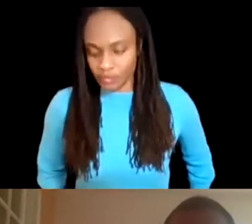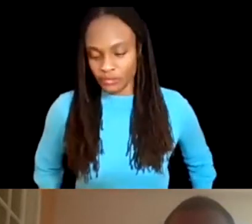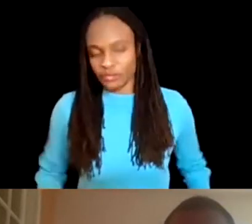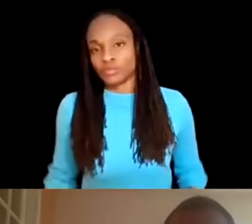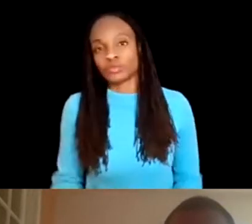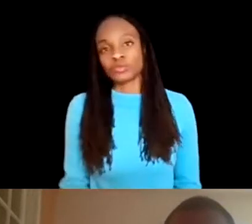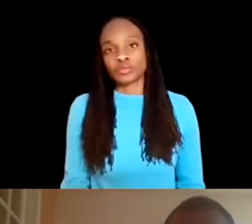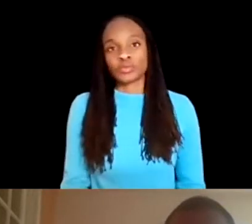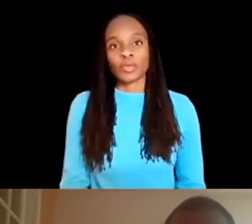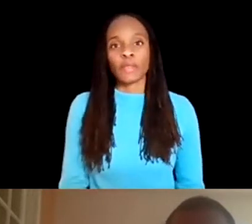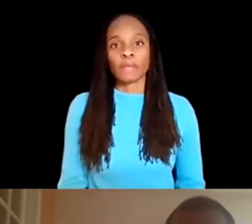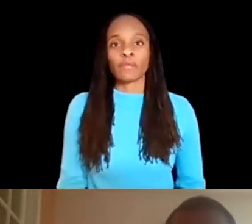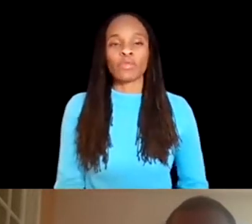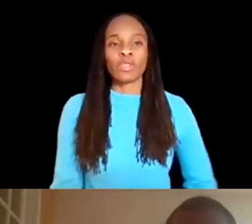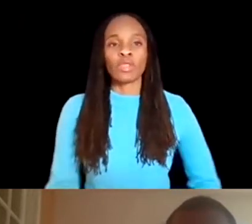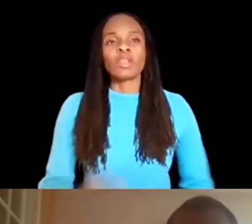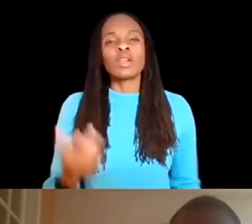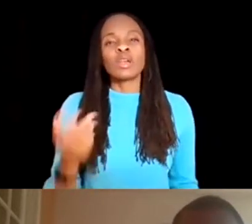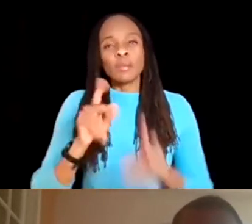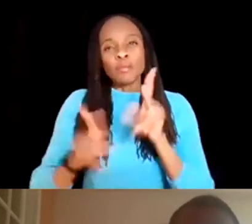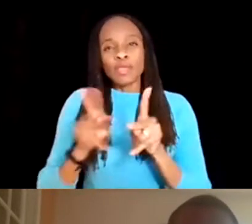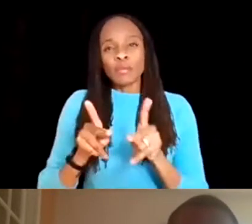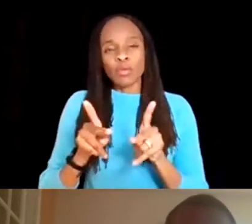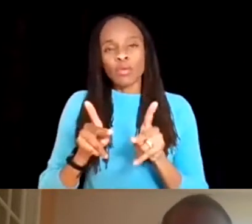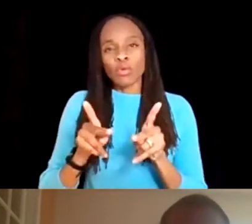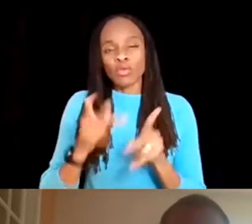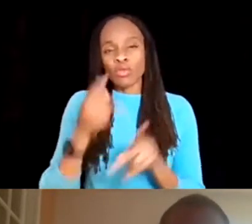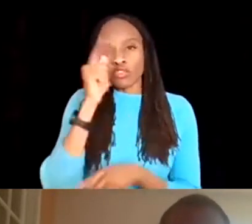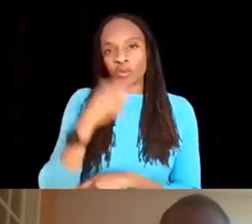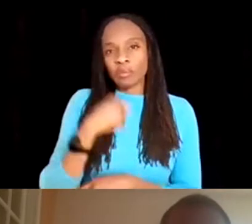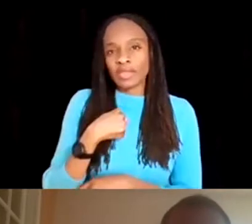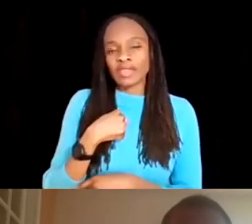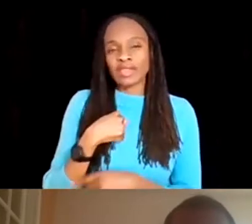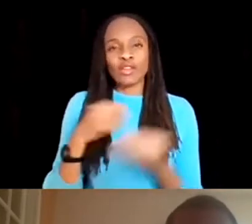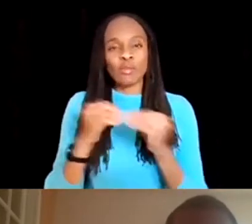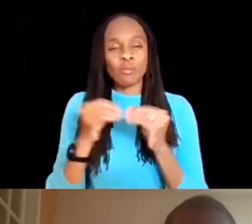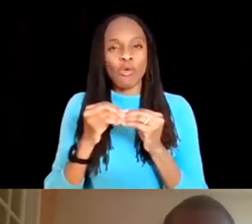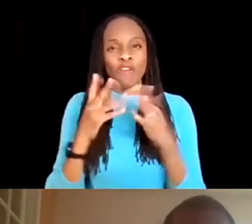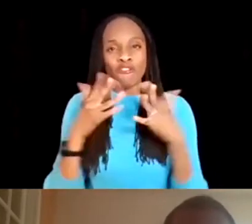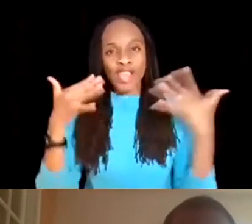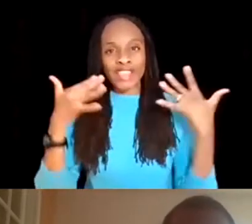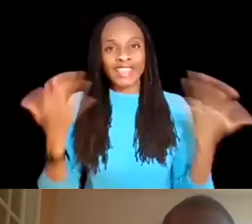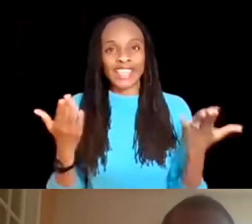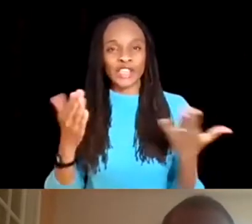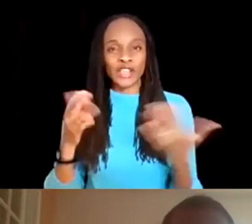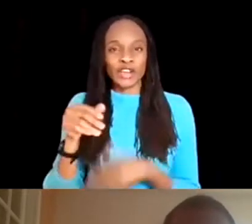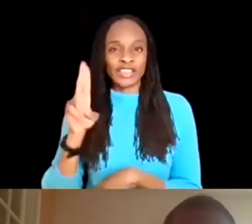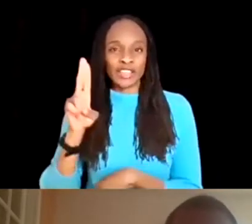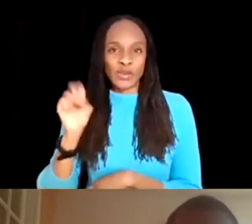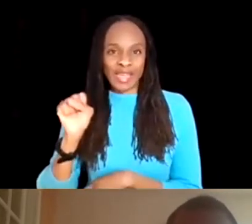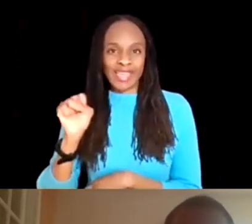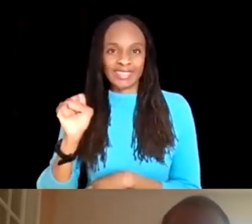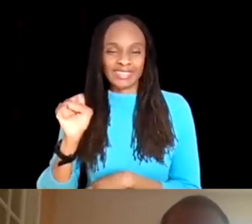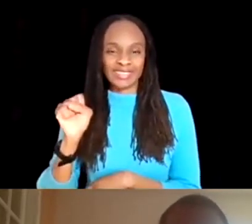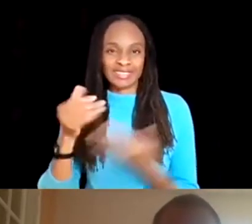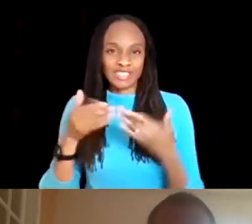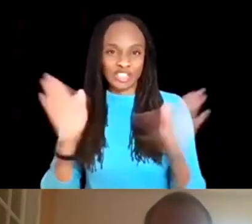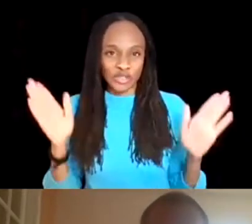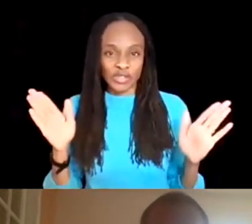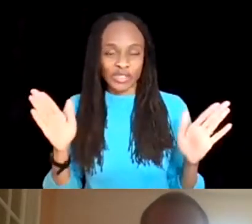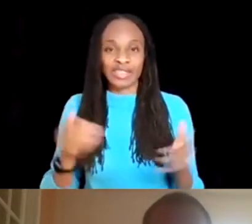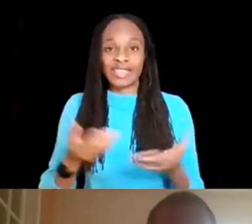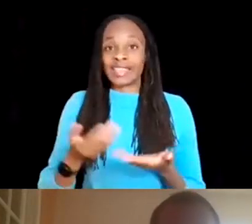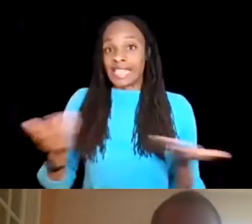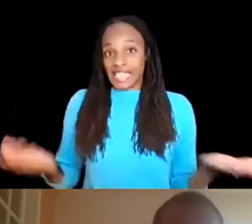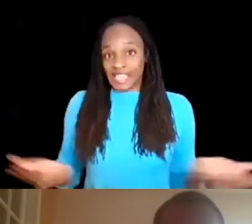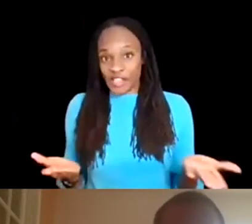I feel people are a little bit more, to me, people are more friendly in the United States, I think, it's overall. Here, people are